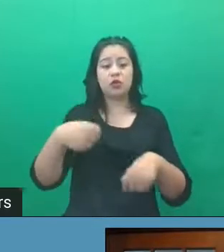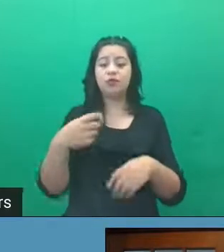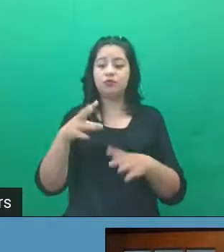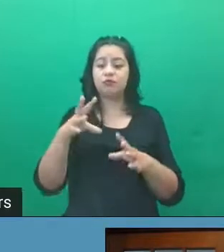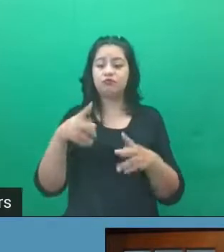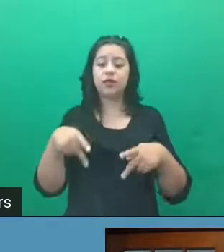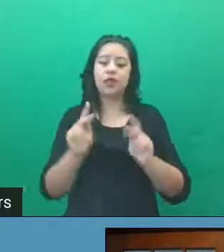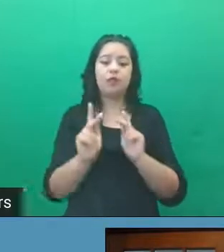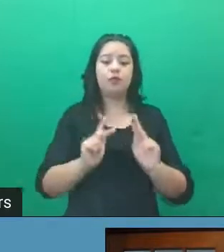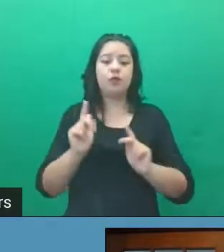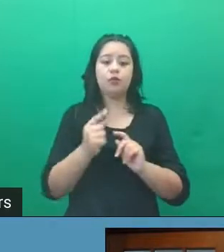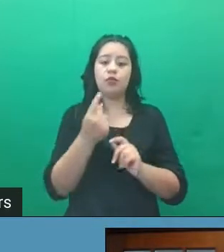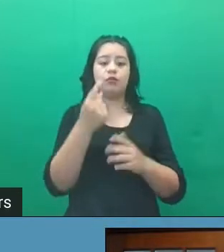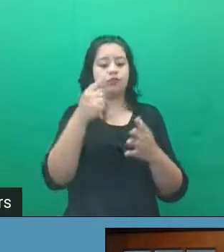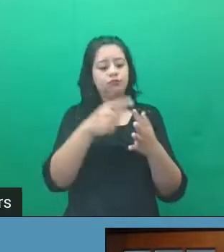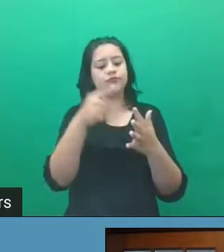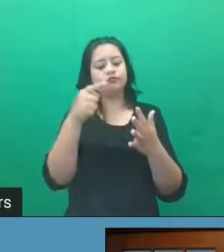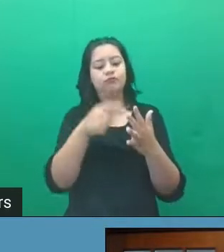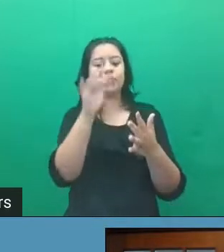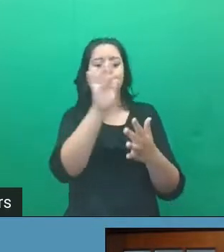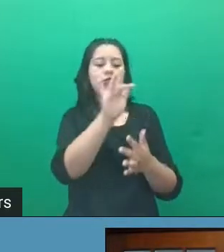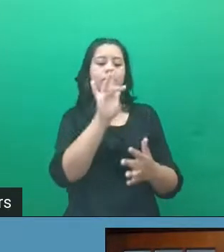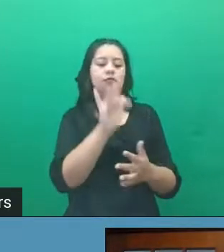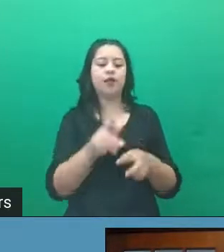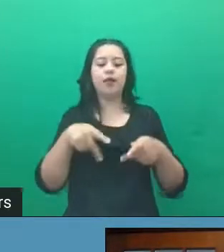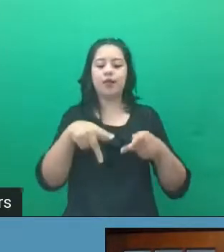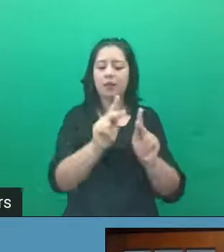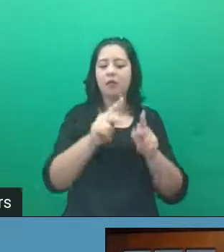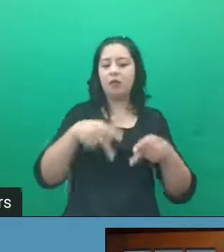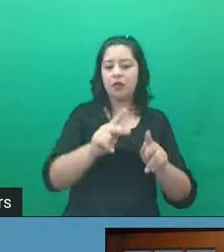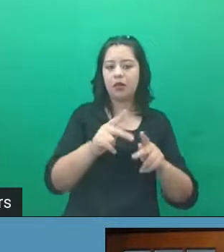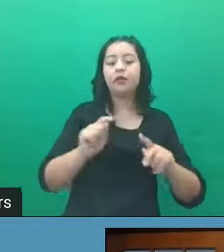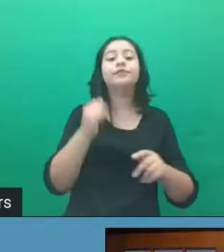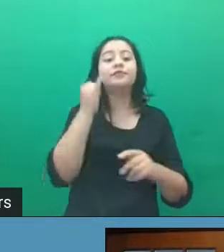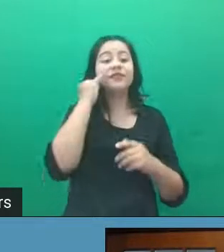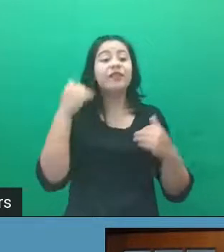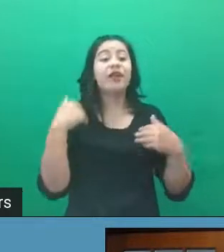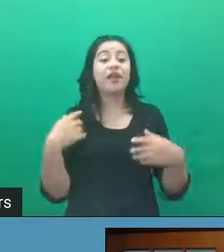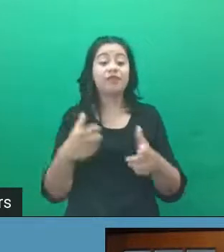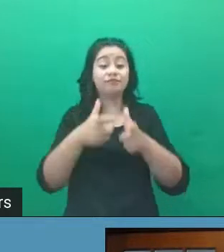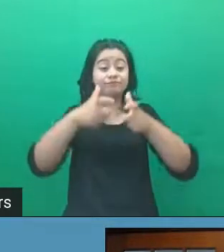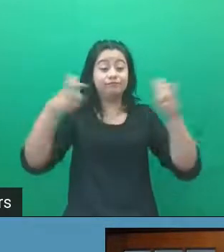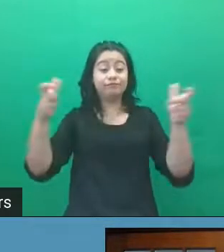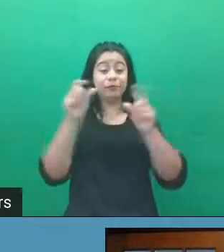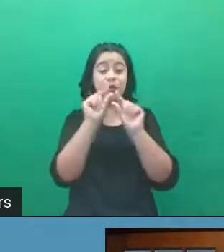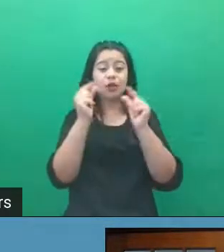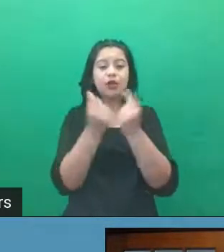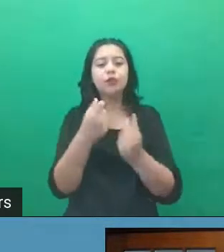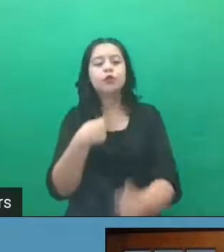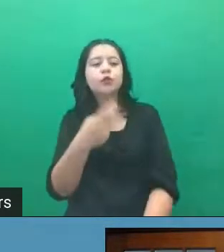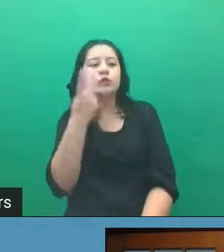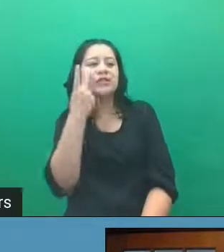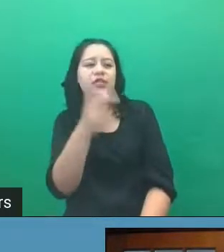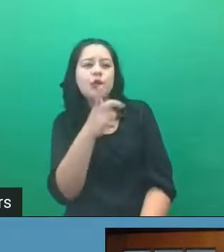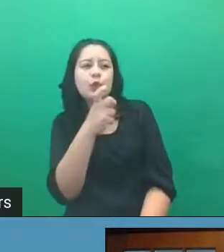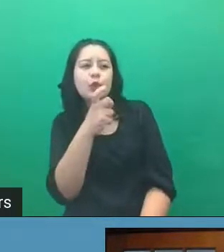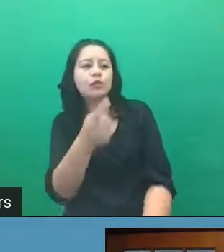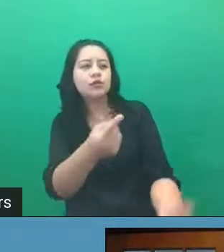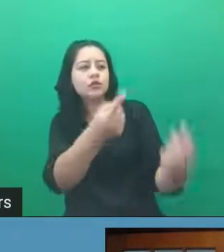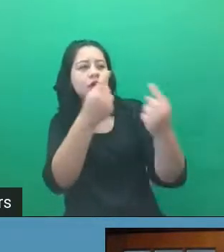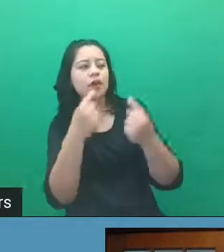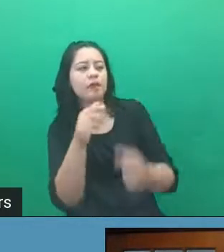one. What that does is it, if you have a large group that comes in, you can start seeing who's coming in after that